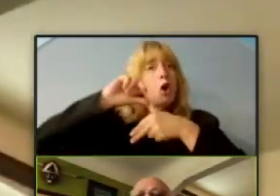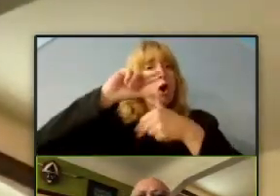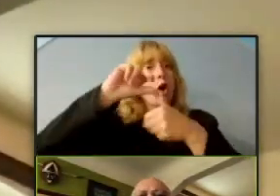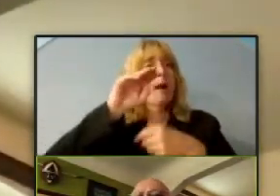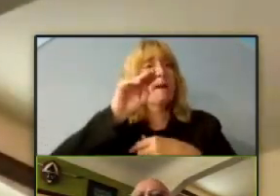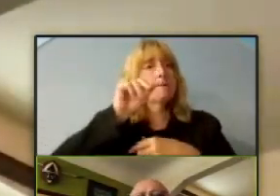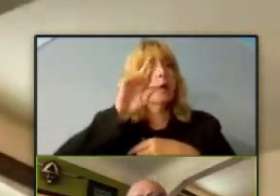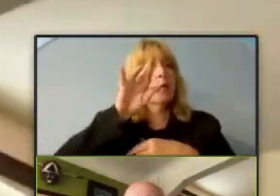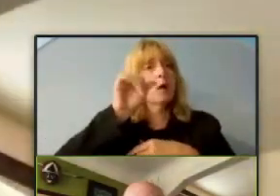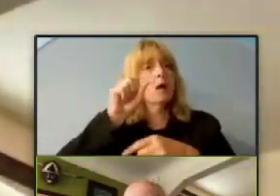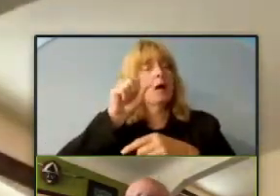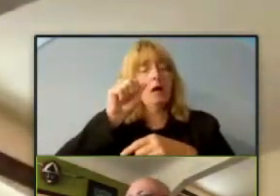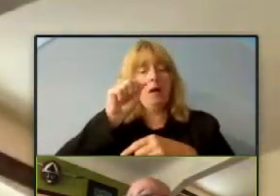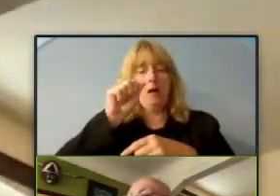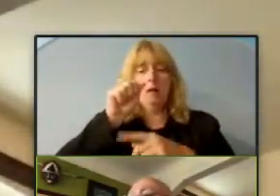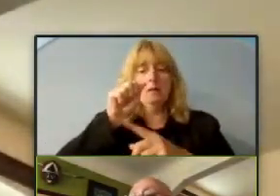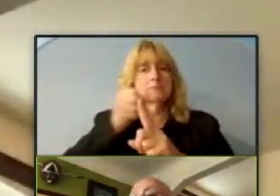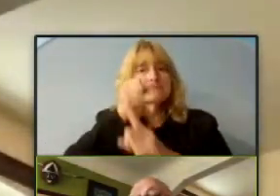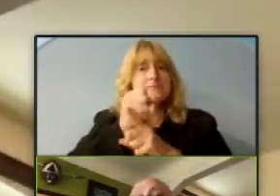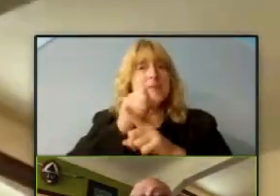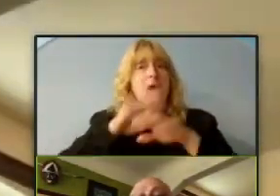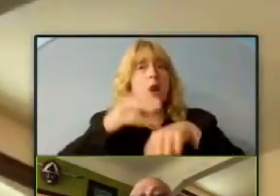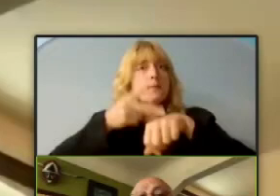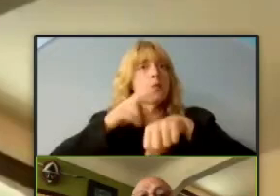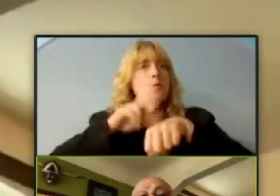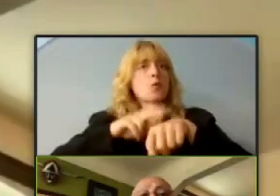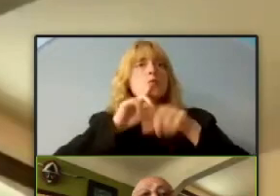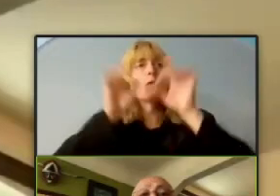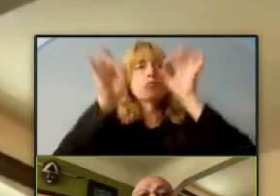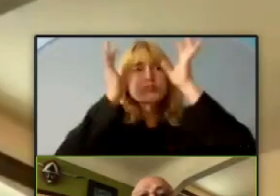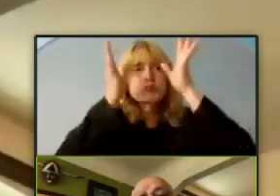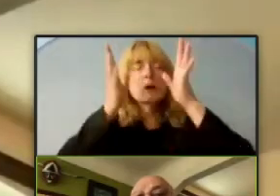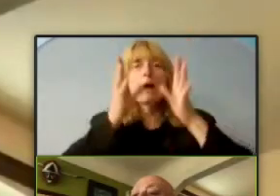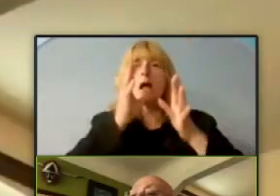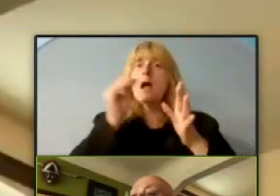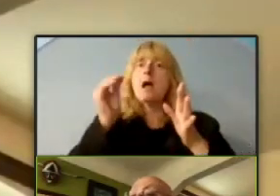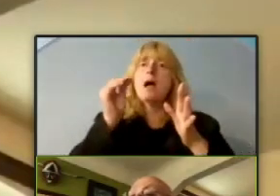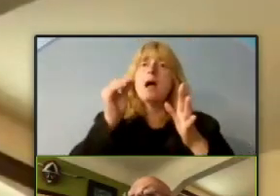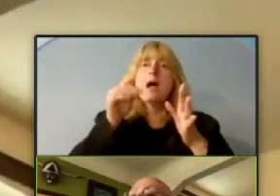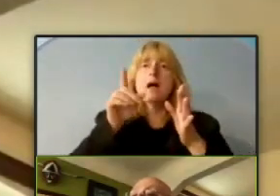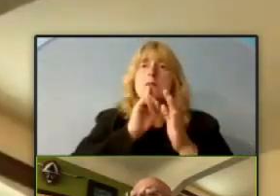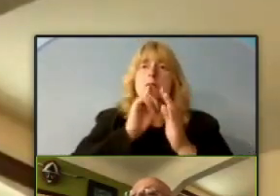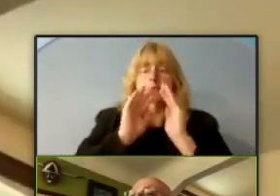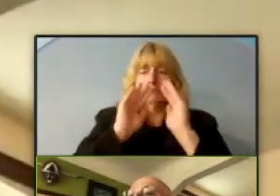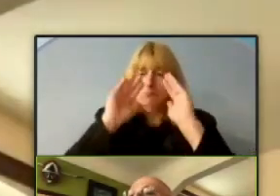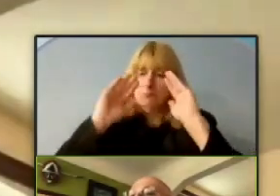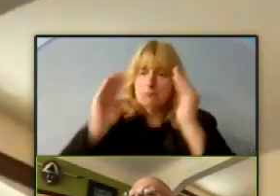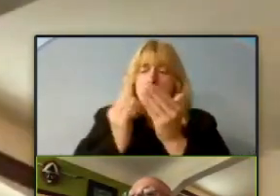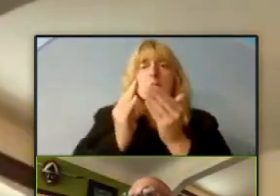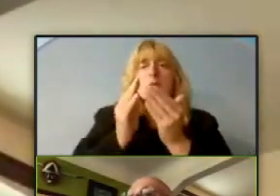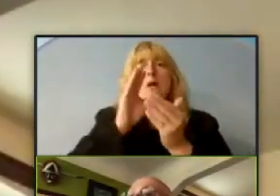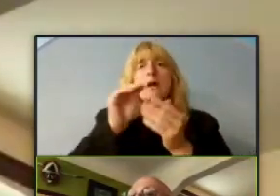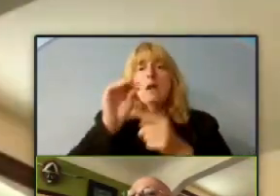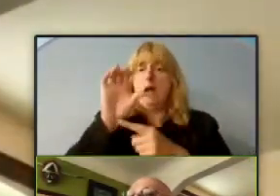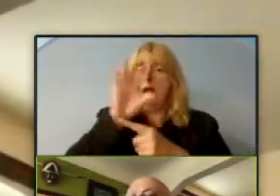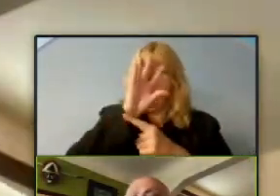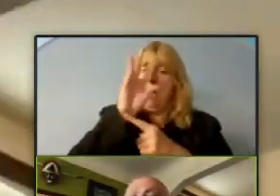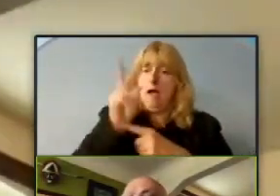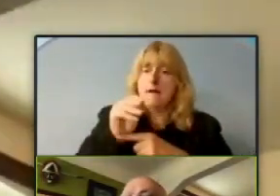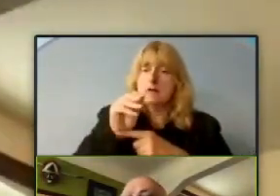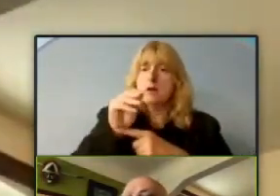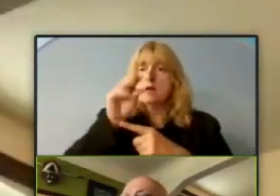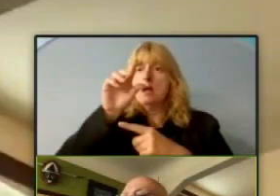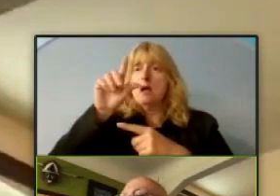on Puerto Rico was devastating, and Puerto Rico's an Afro-Taino nation. Trump was kicking off